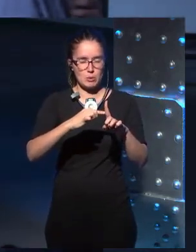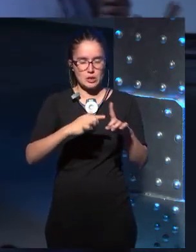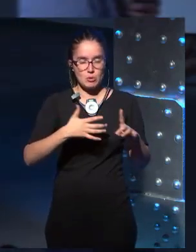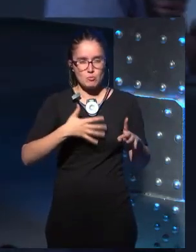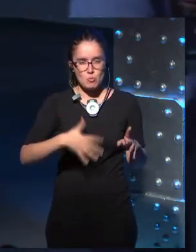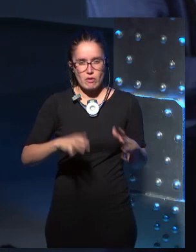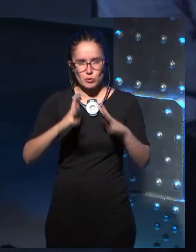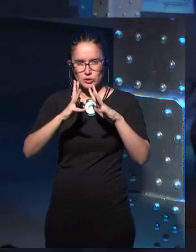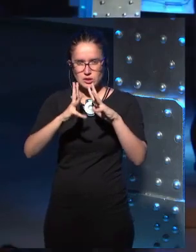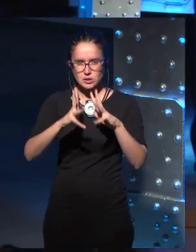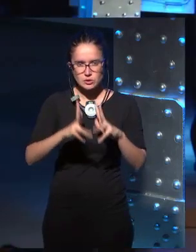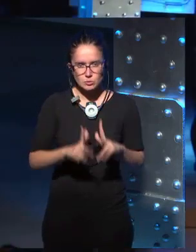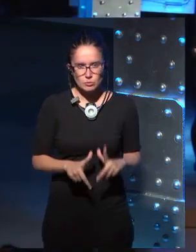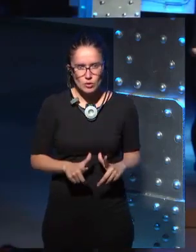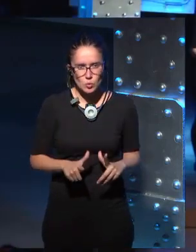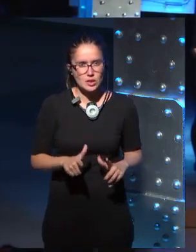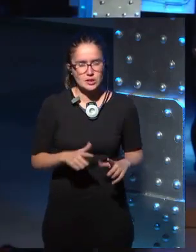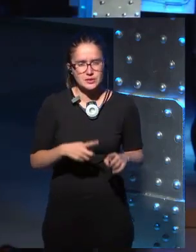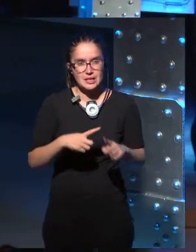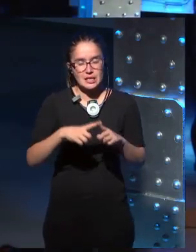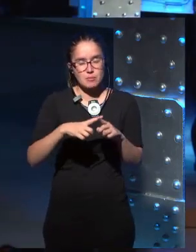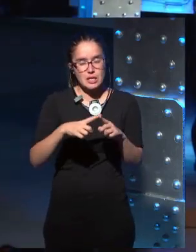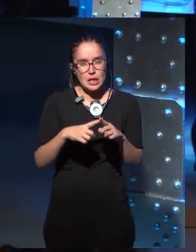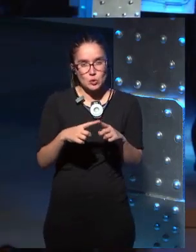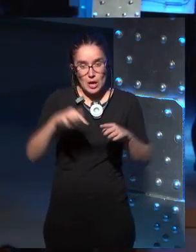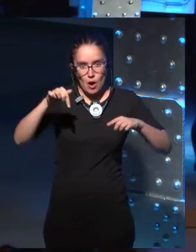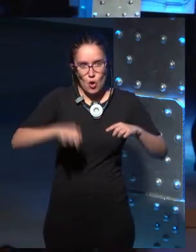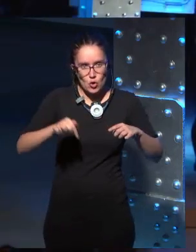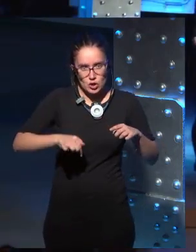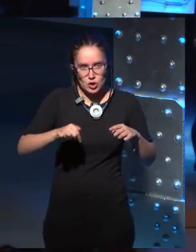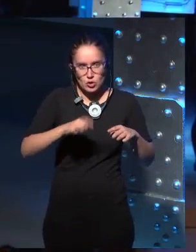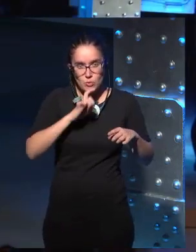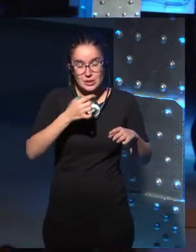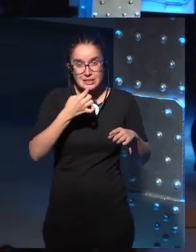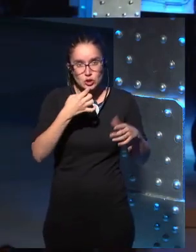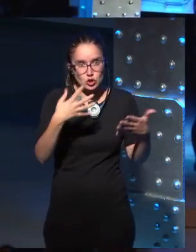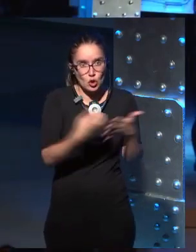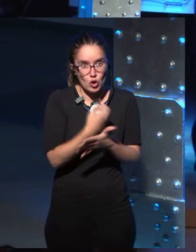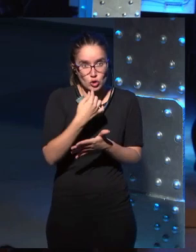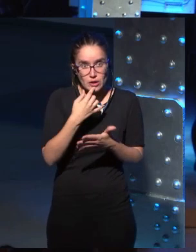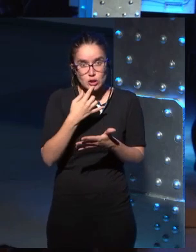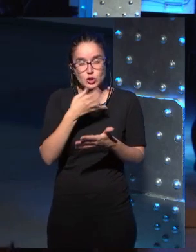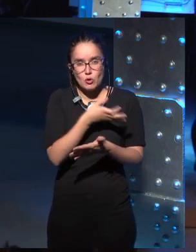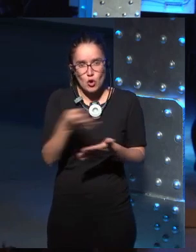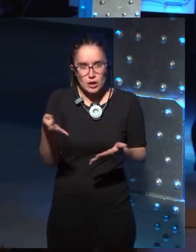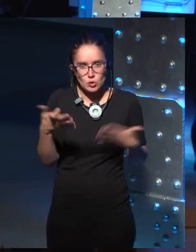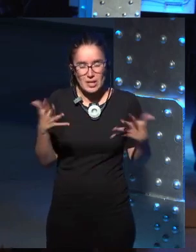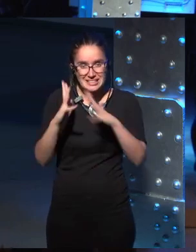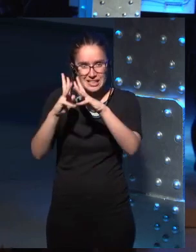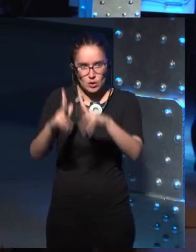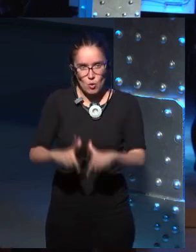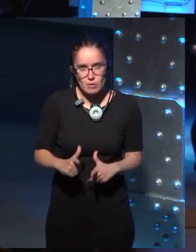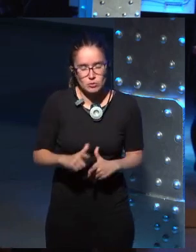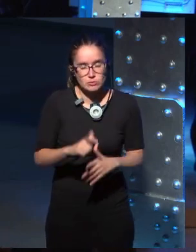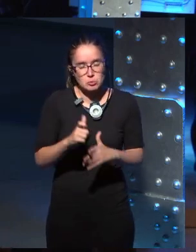calculate how cool it should be today if everything I've told you before is correct. And if you calculate that, you get something that's